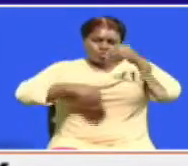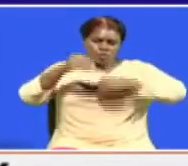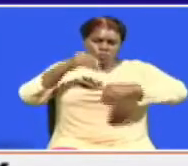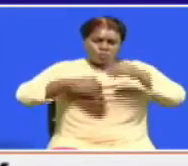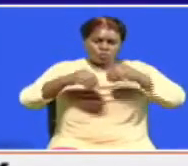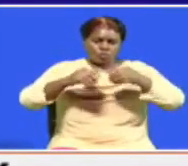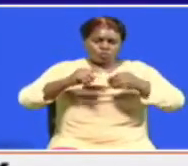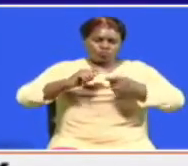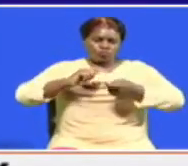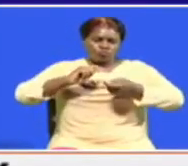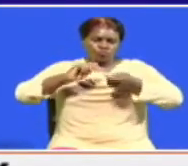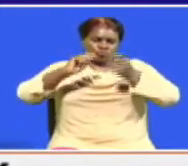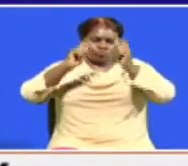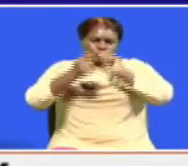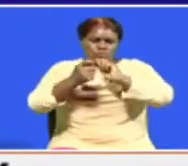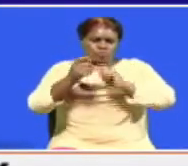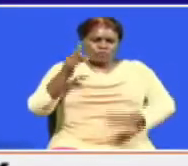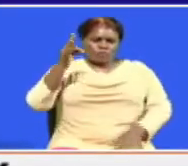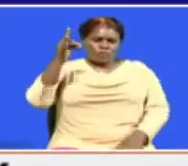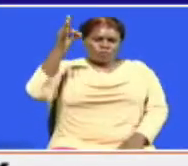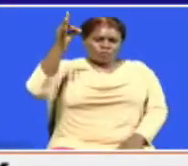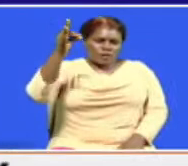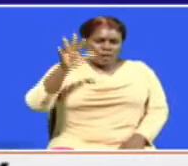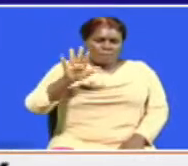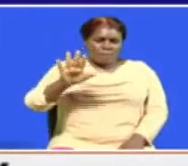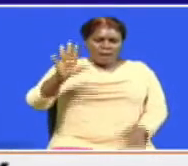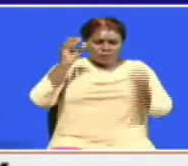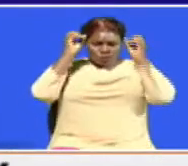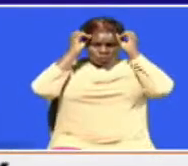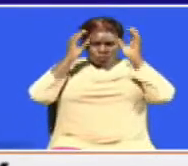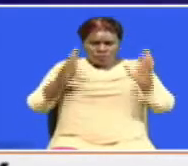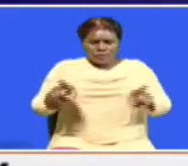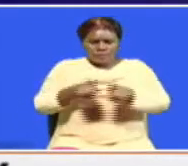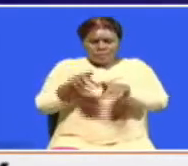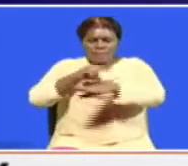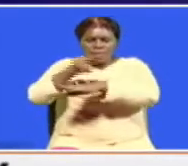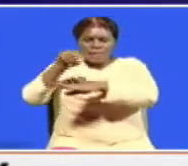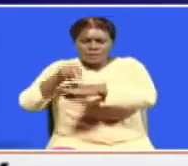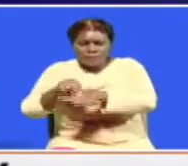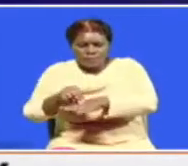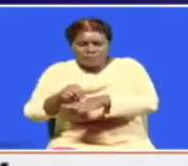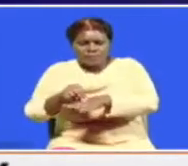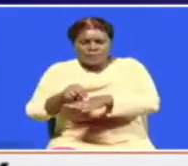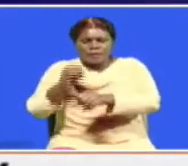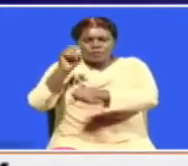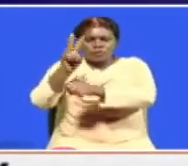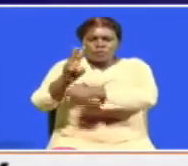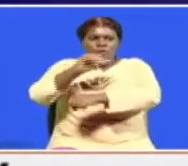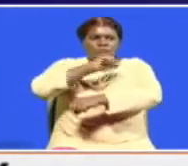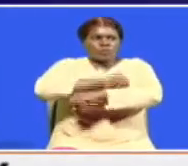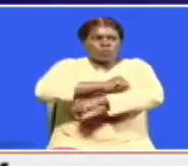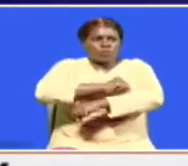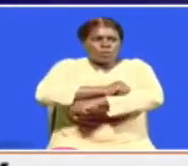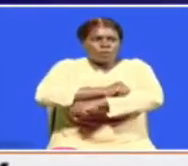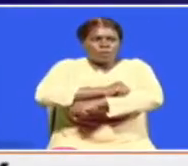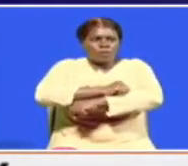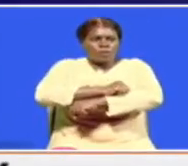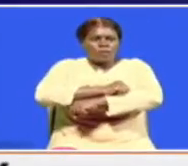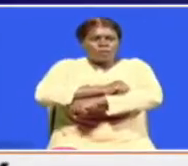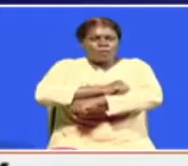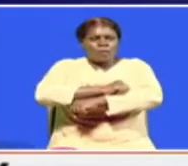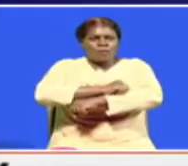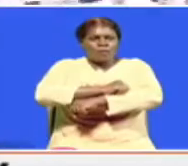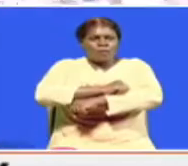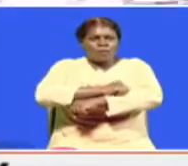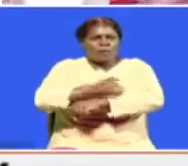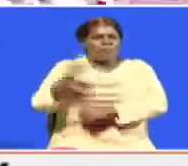the shaping of the future of their learners and their nation. For secondary schools, Onyari Charles of Nyambaria